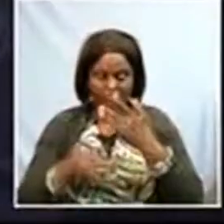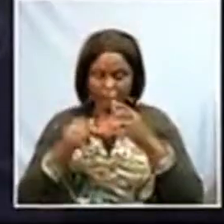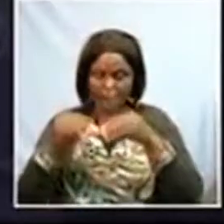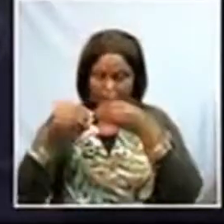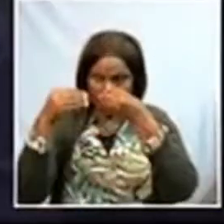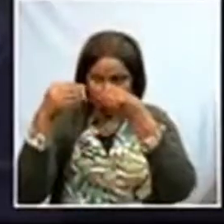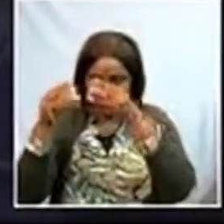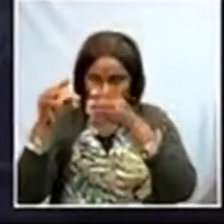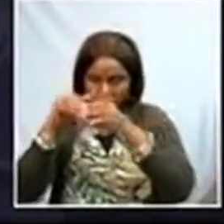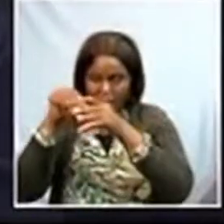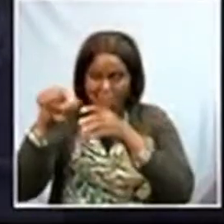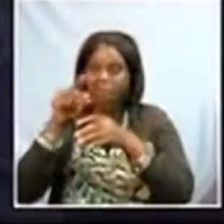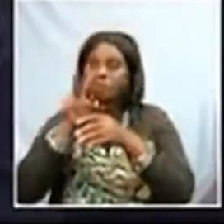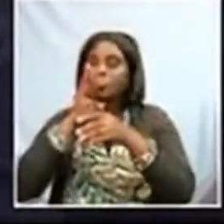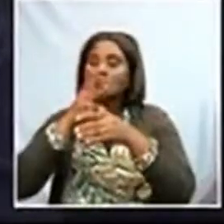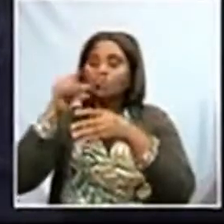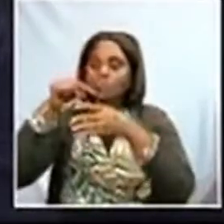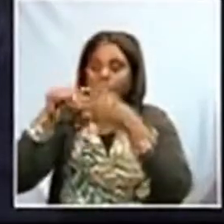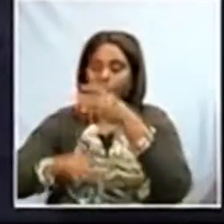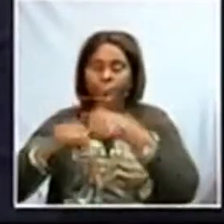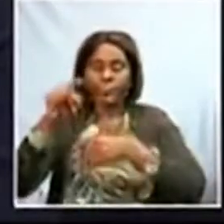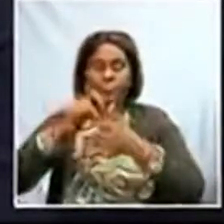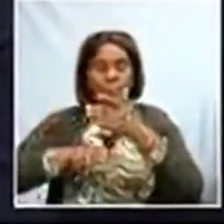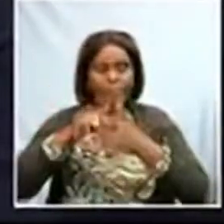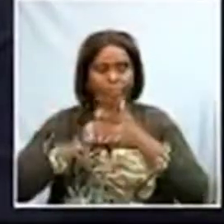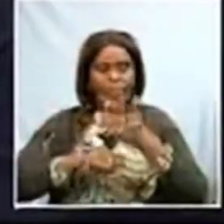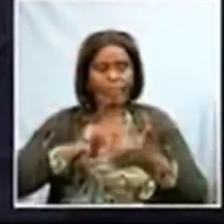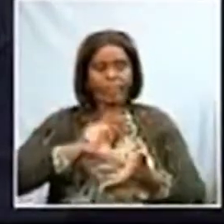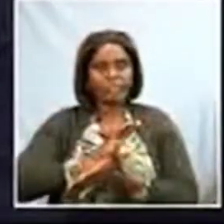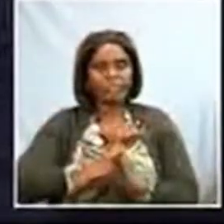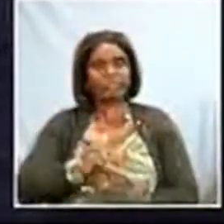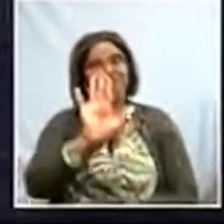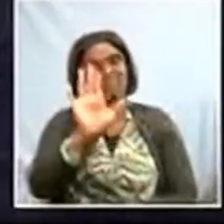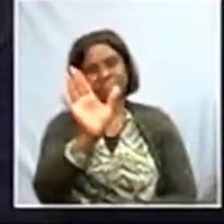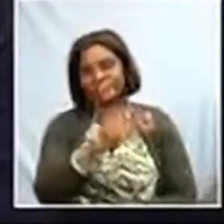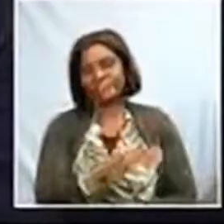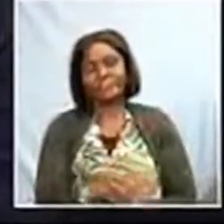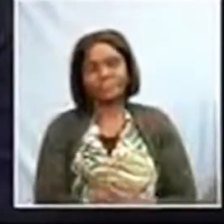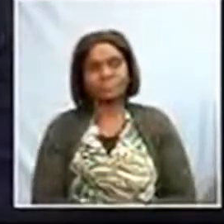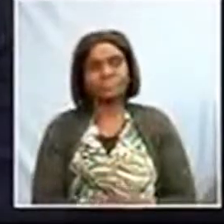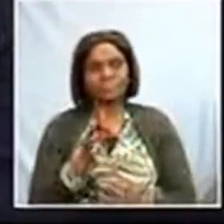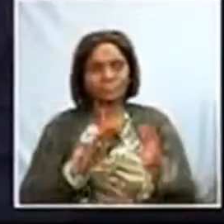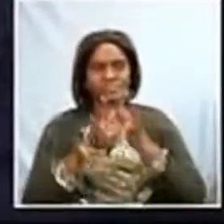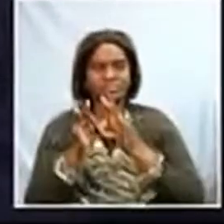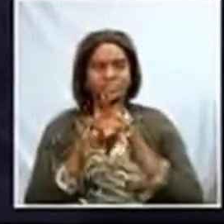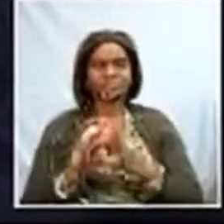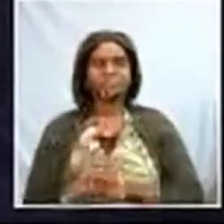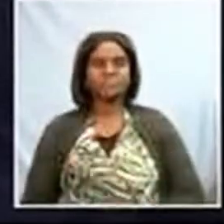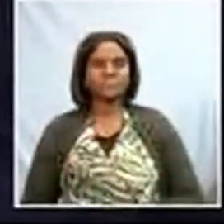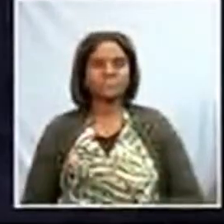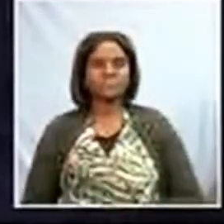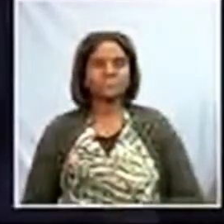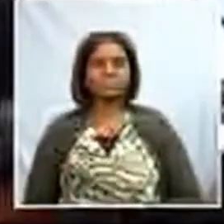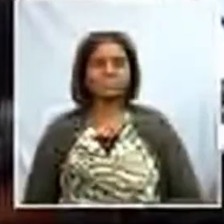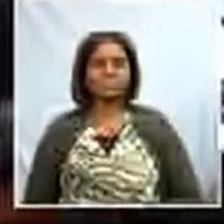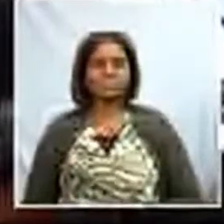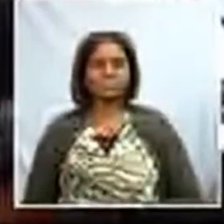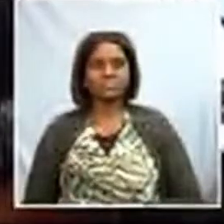that borehole, the cost. You have exhausted, you have explained. Let's go to